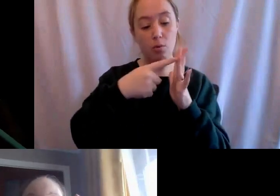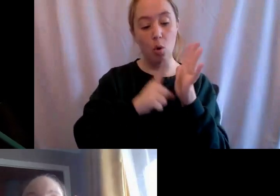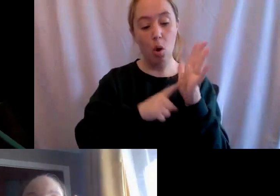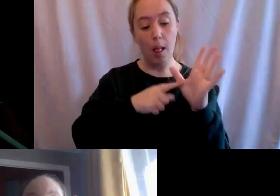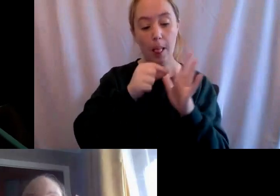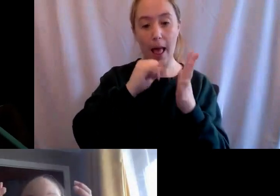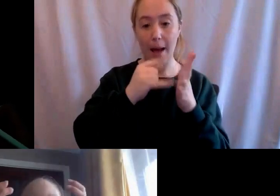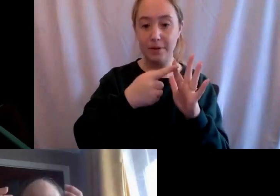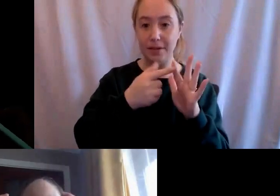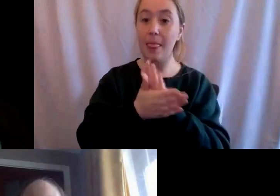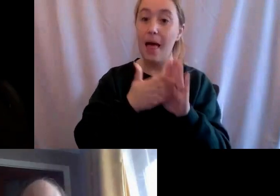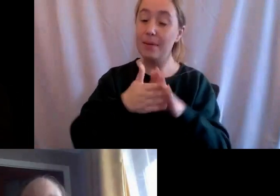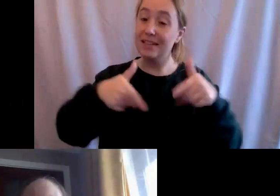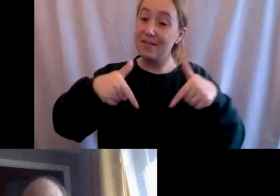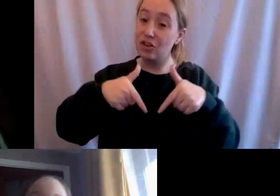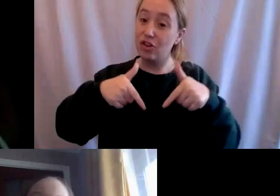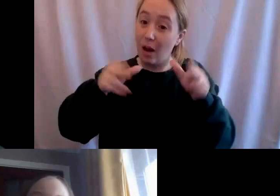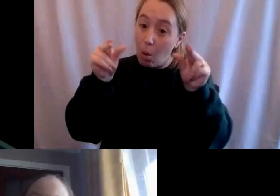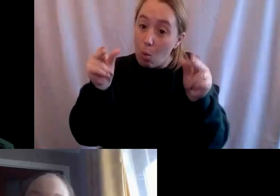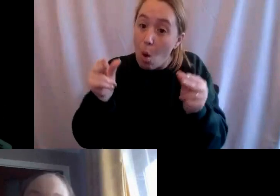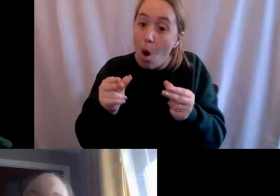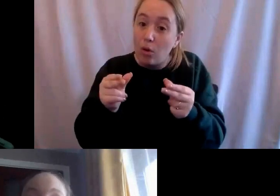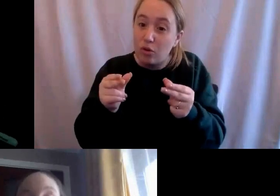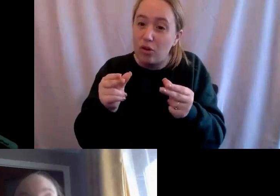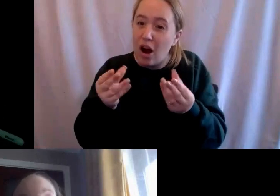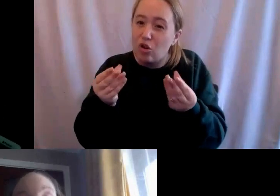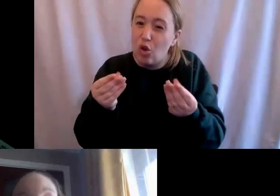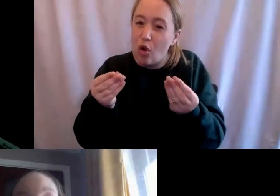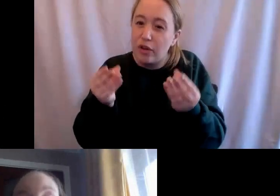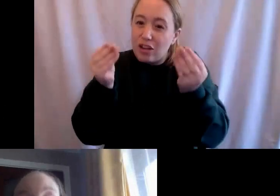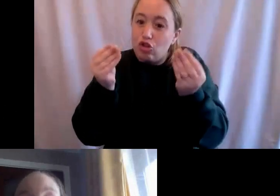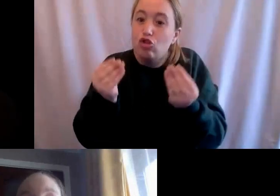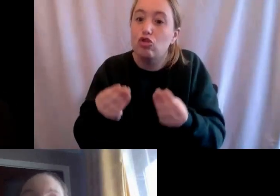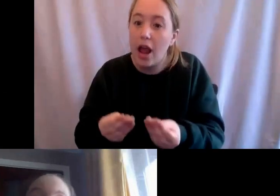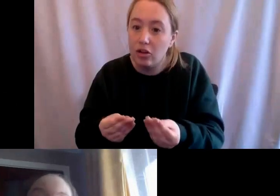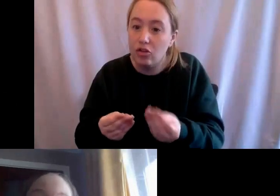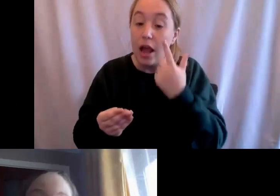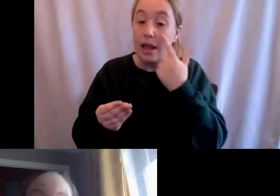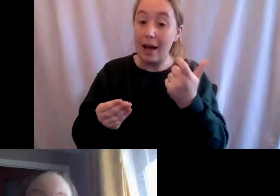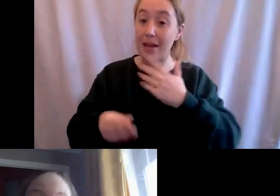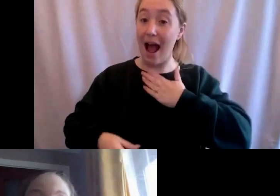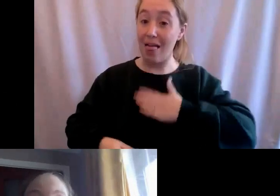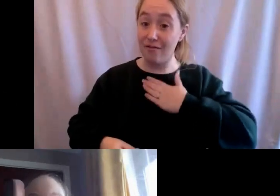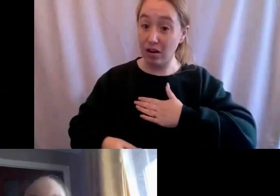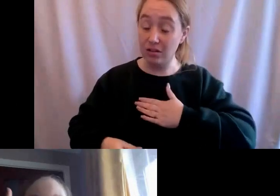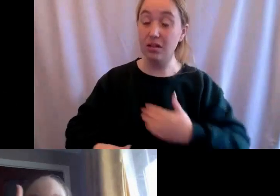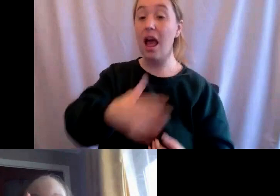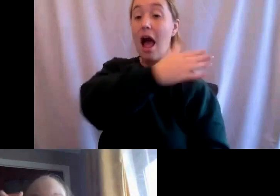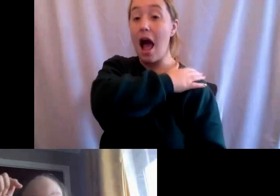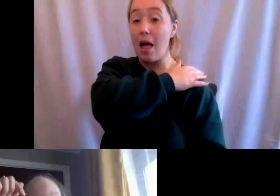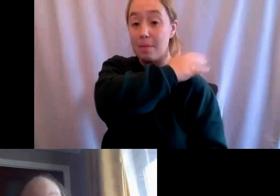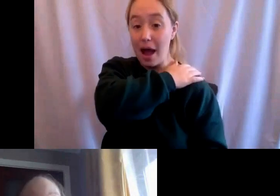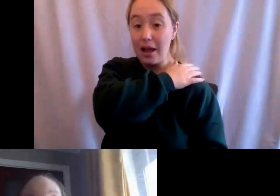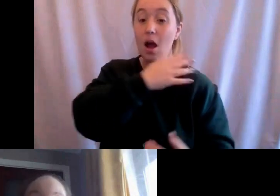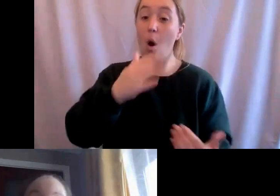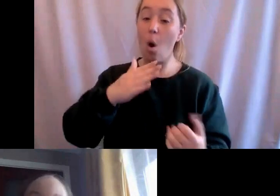have become softer and they stretch down a bit. You can have this at the front wall, the back wall, or the top